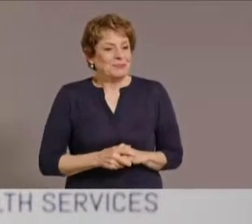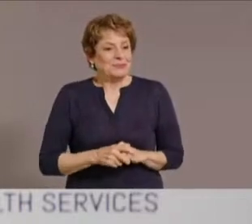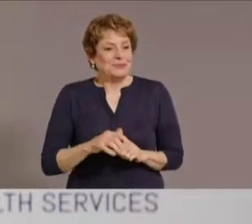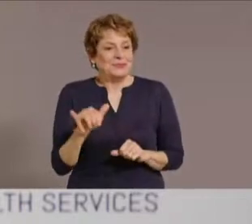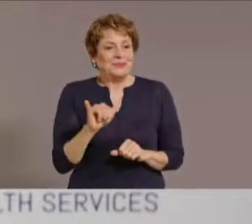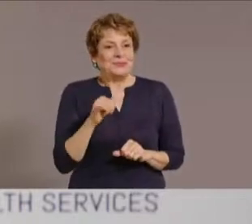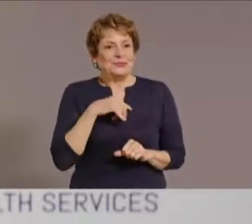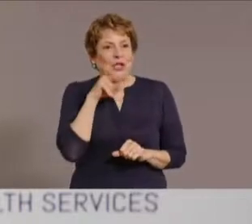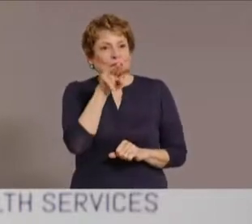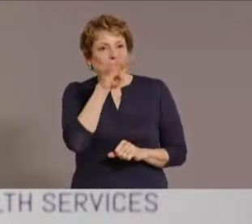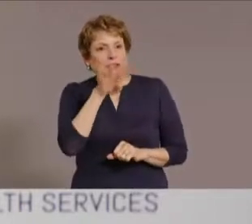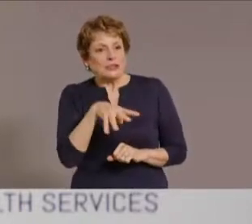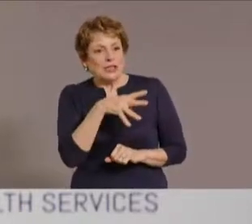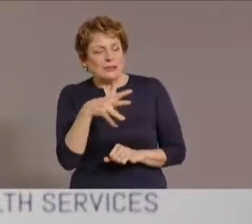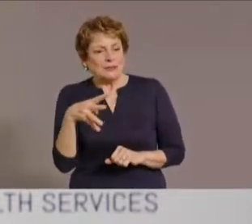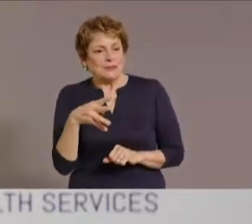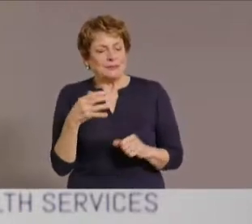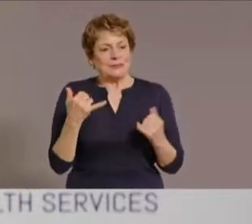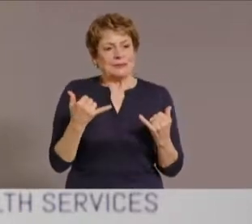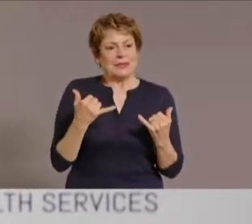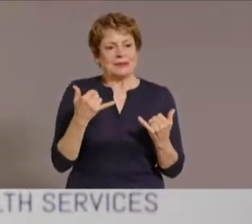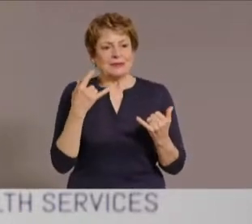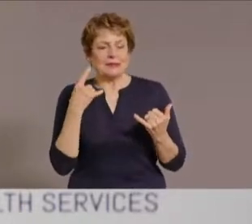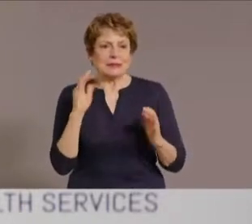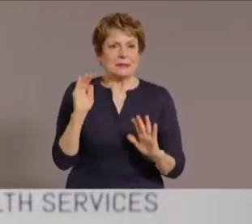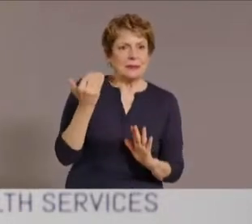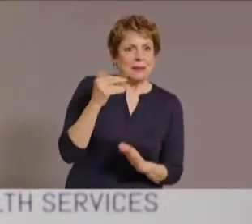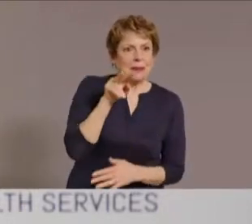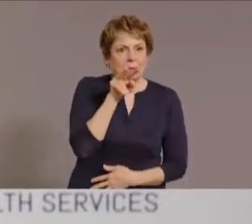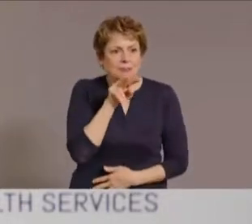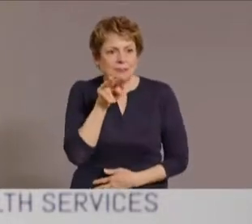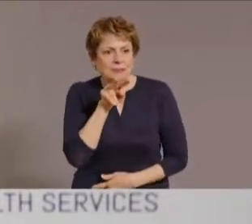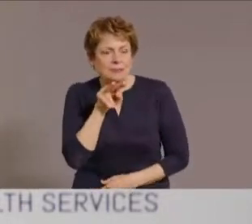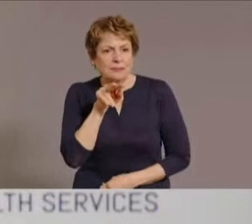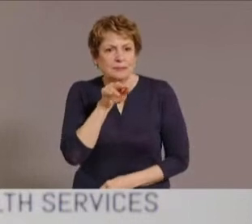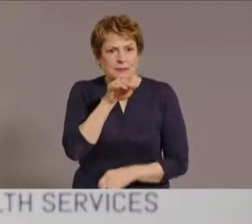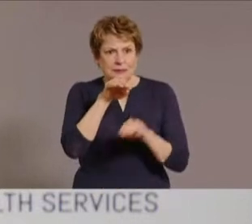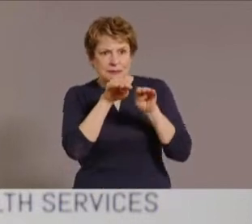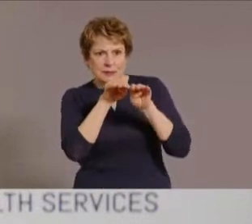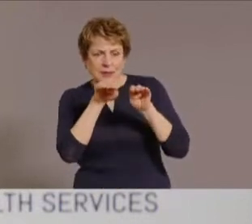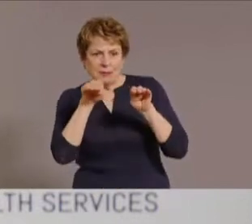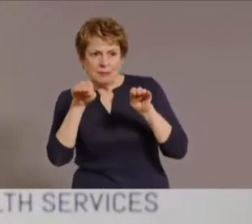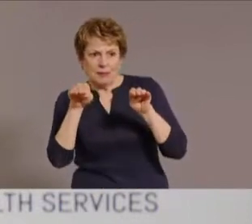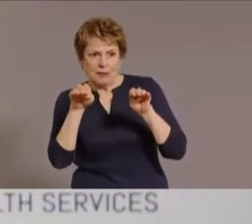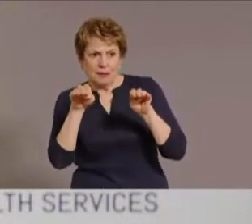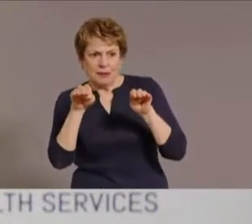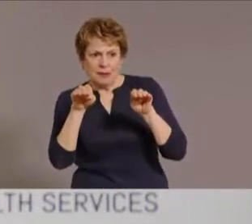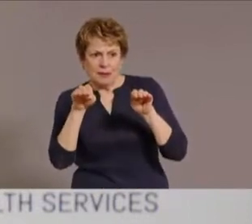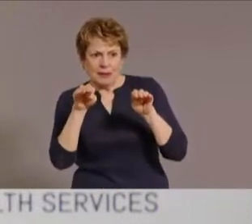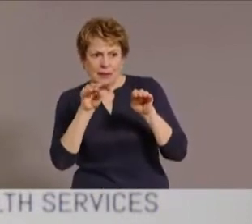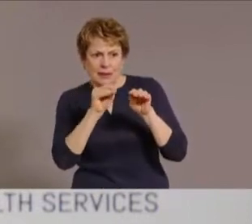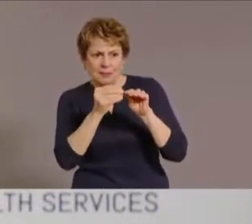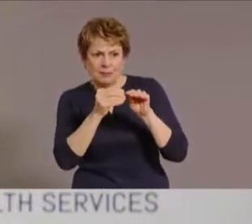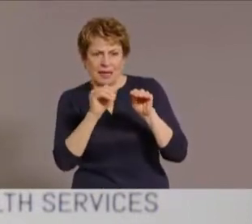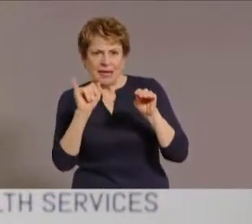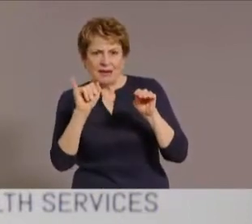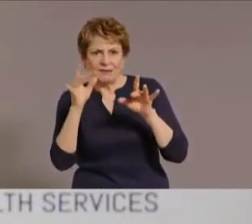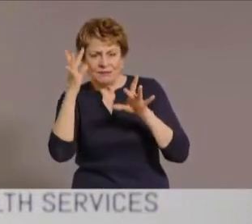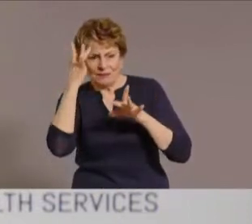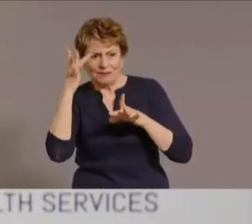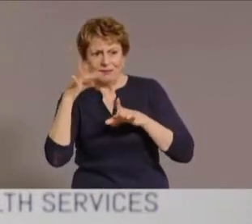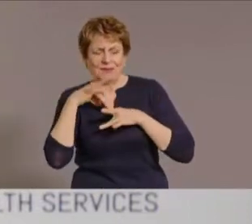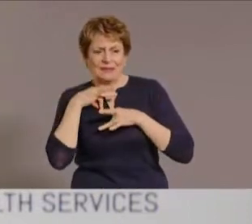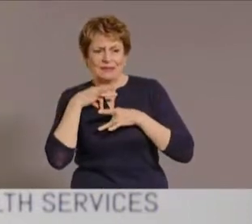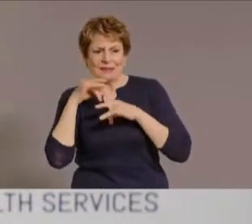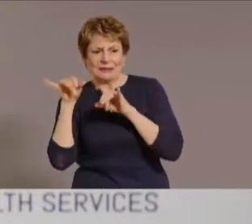a plateau. We're at the same levels of infection that we were last September. And that's before there was a